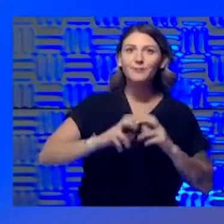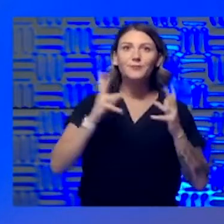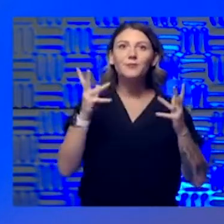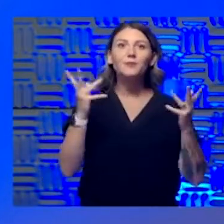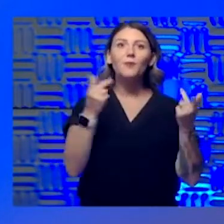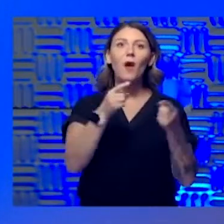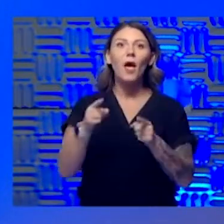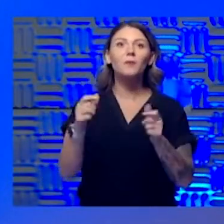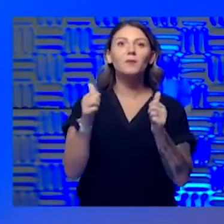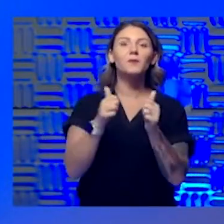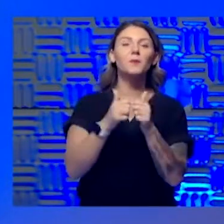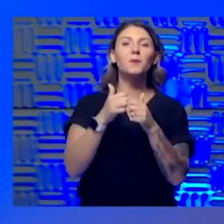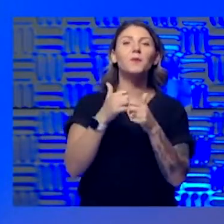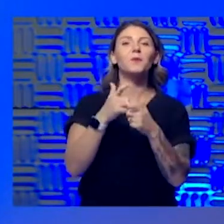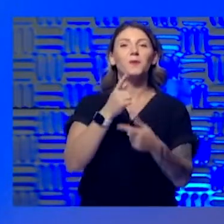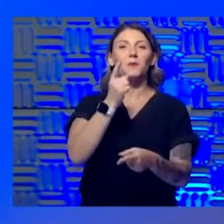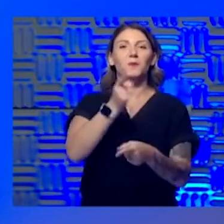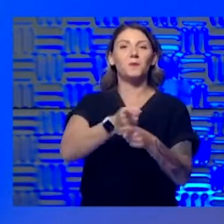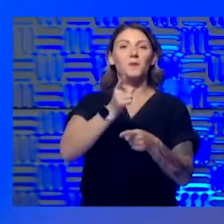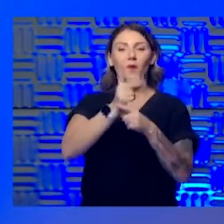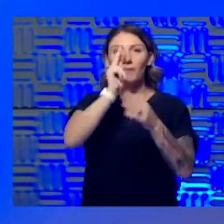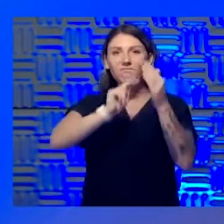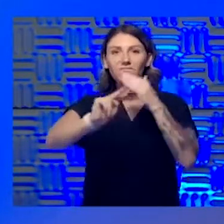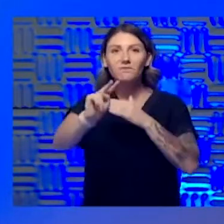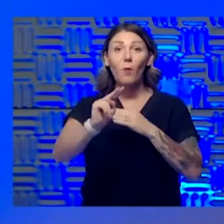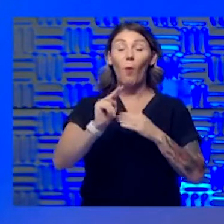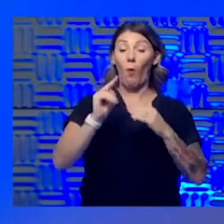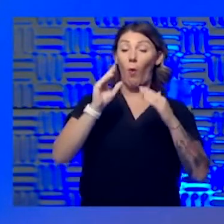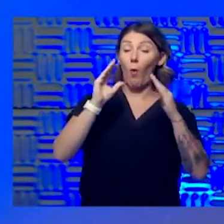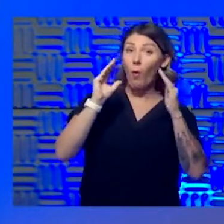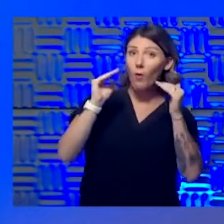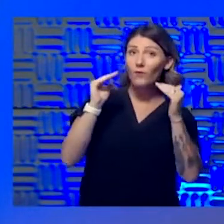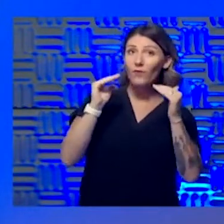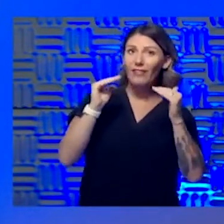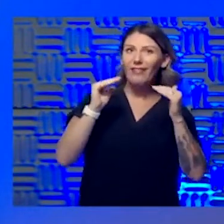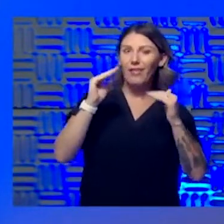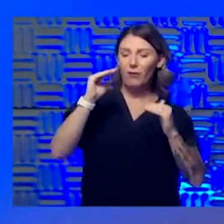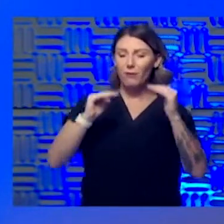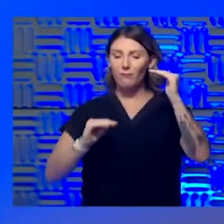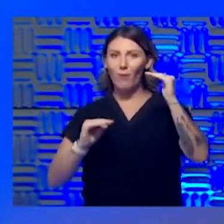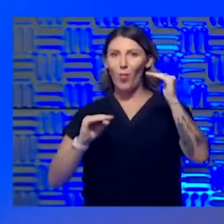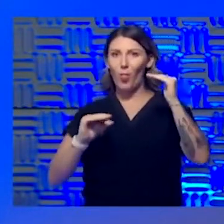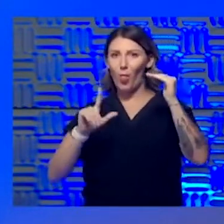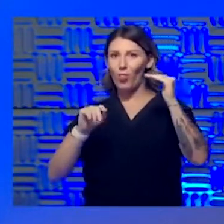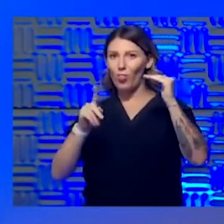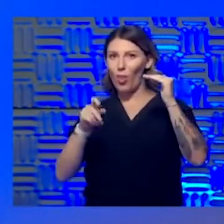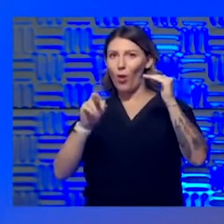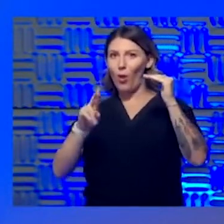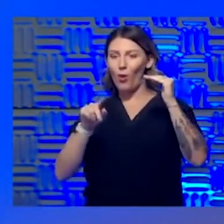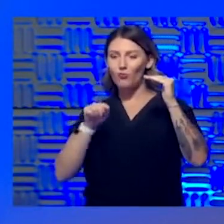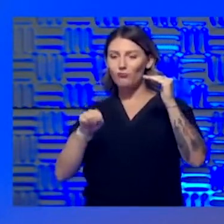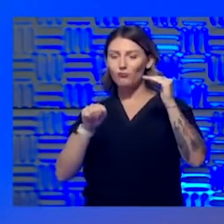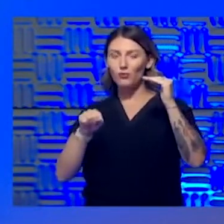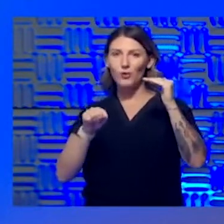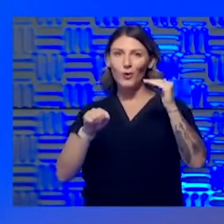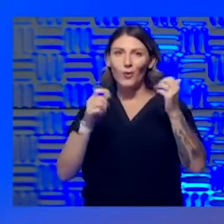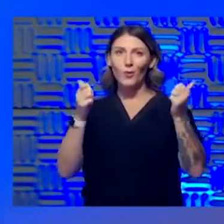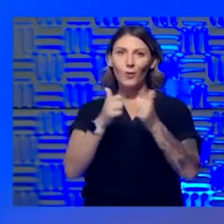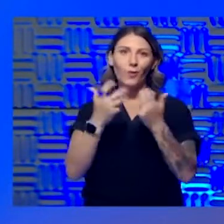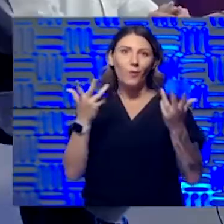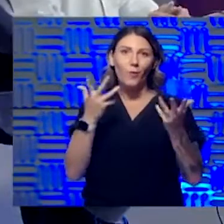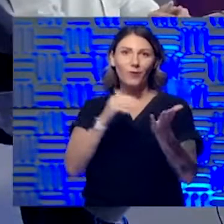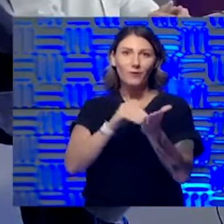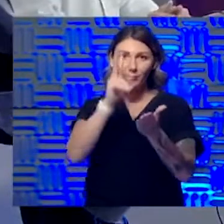projections. Hopefully it will be on the lower side of the projections, though, than what some of our other docs were predicting that will happen in, say, the next 4 to 6